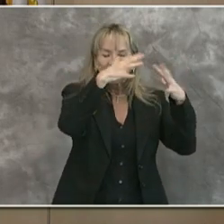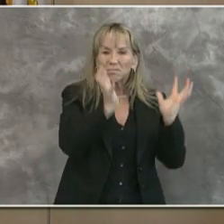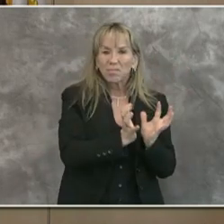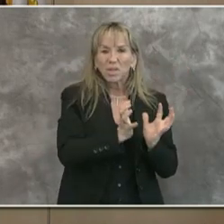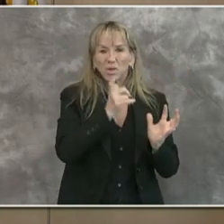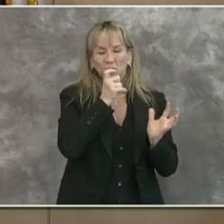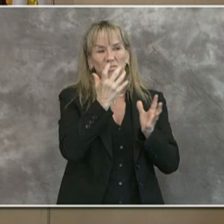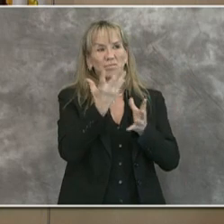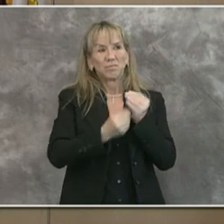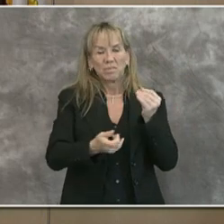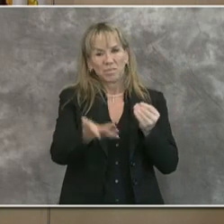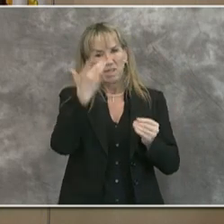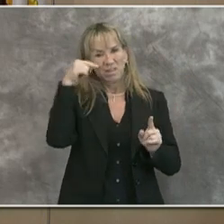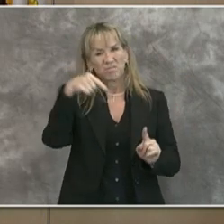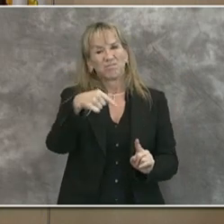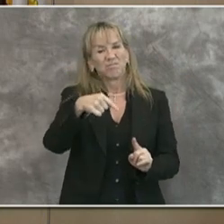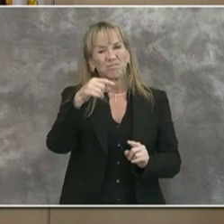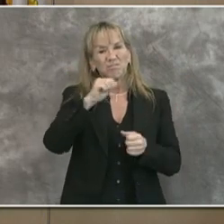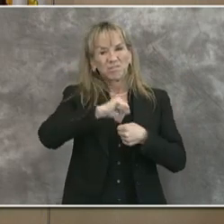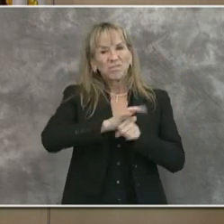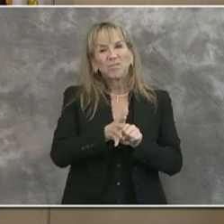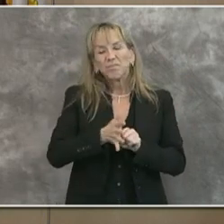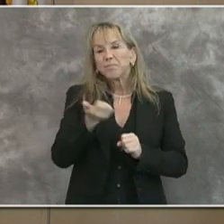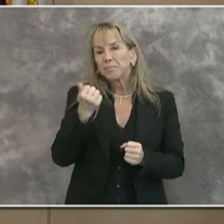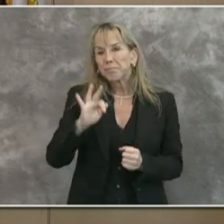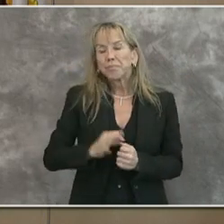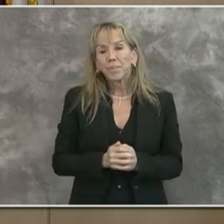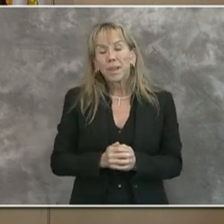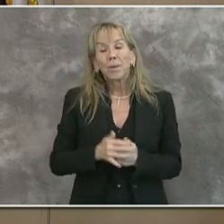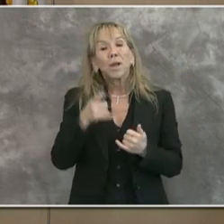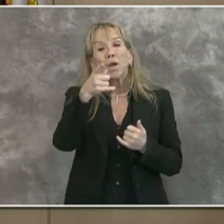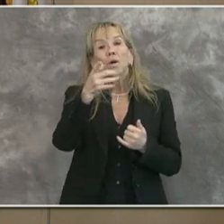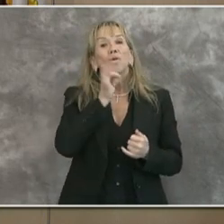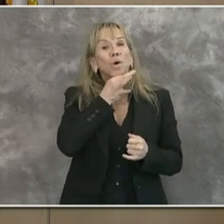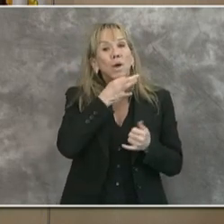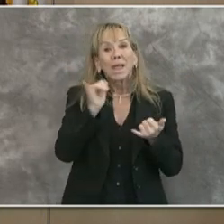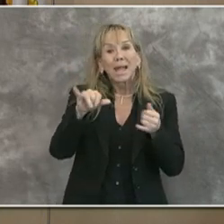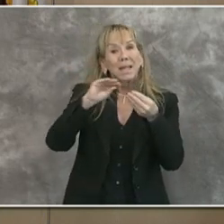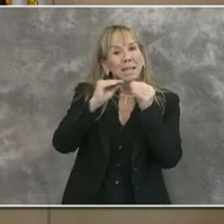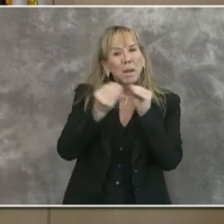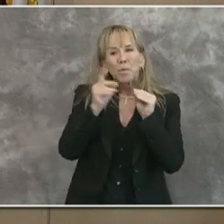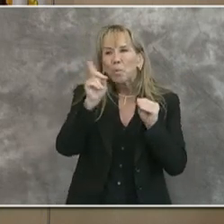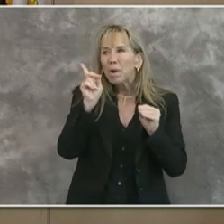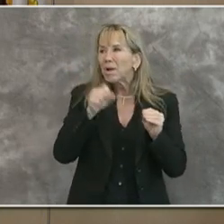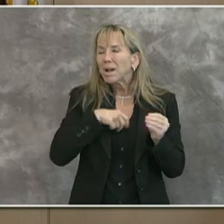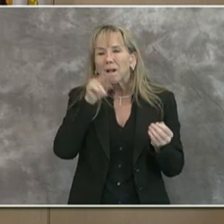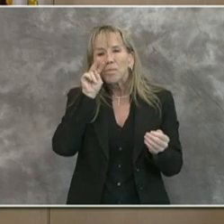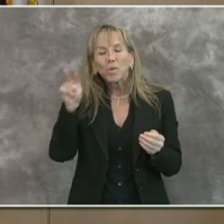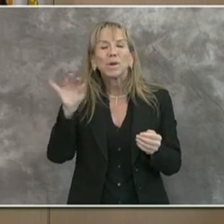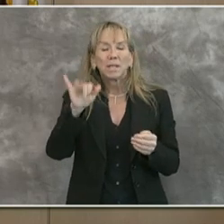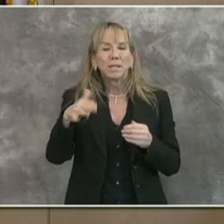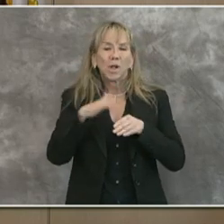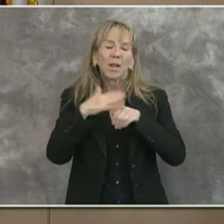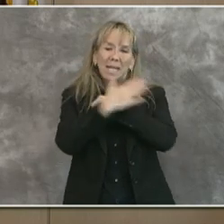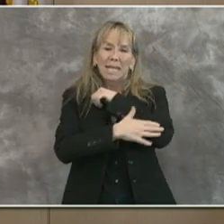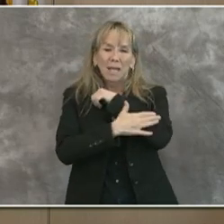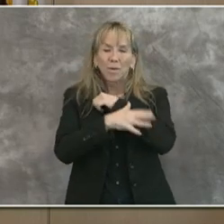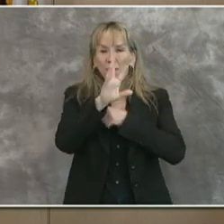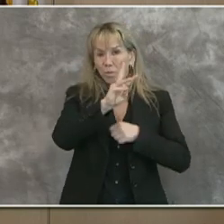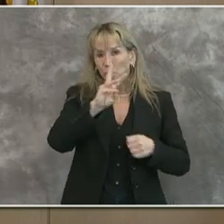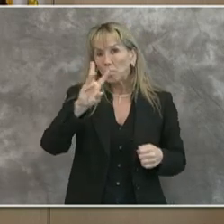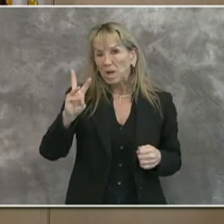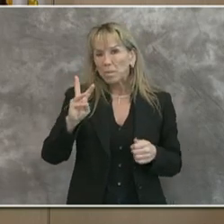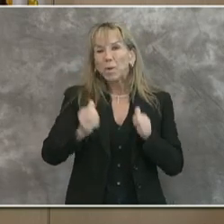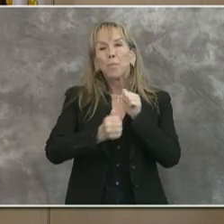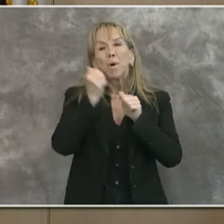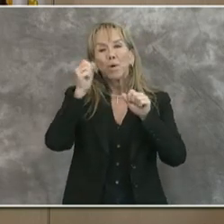to COVID-19. All of our statistics can be found on our county's website, which is at the bottom